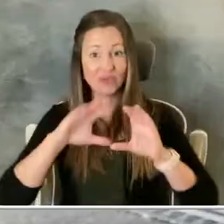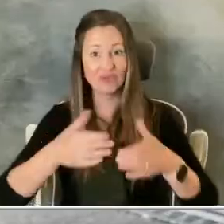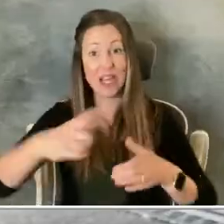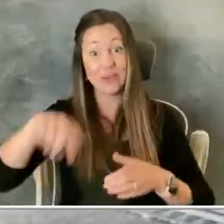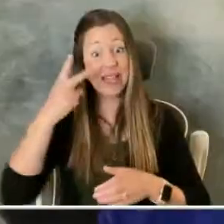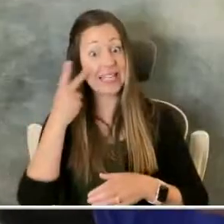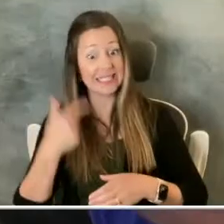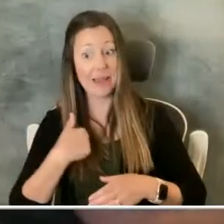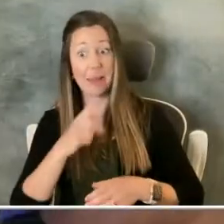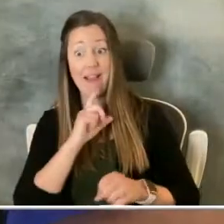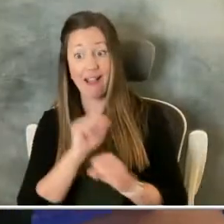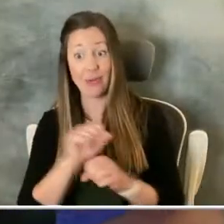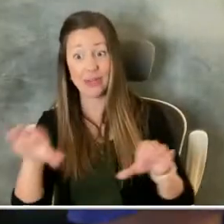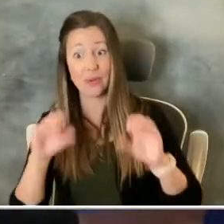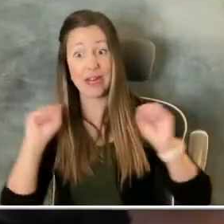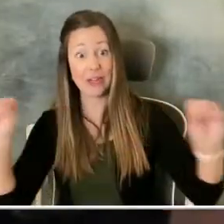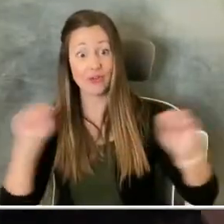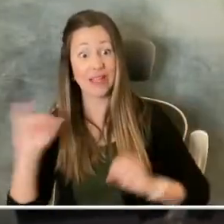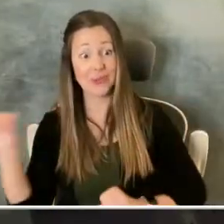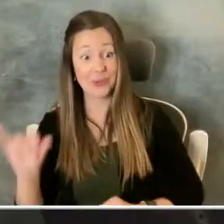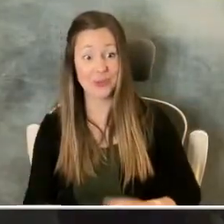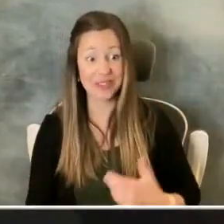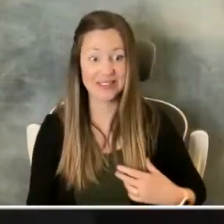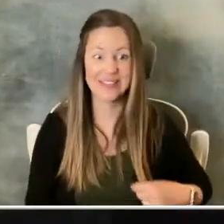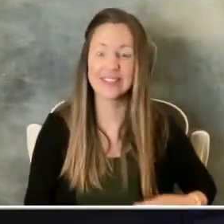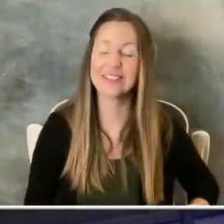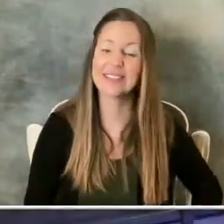things. Boom, boom, boom. There you go.